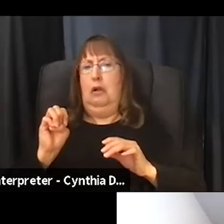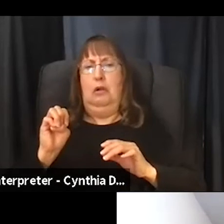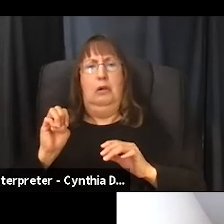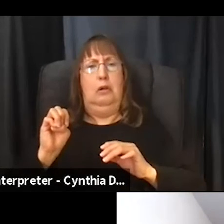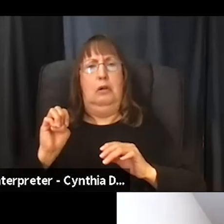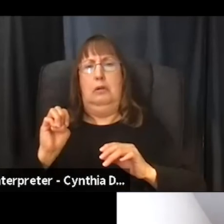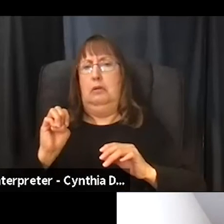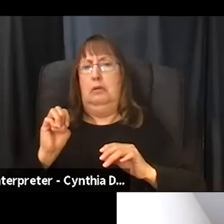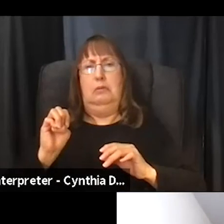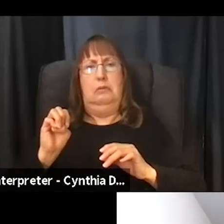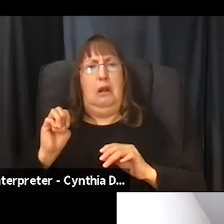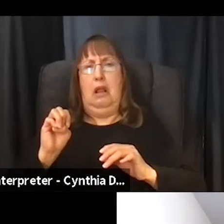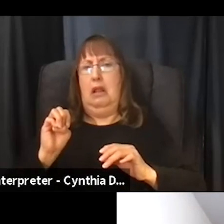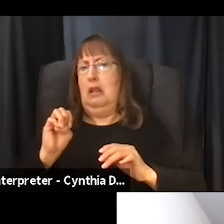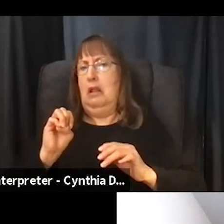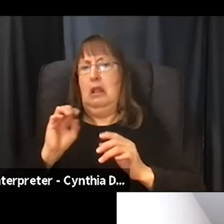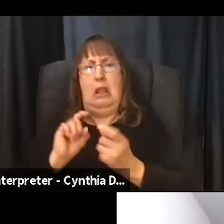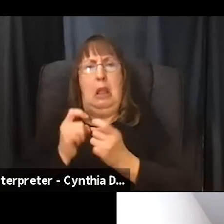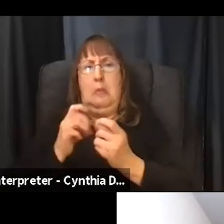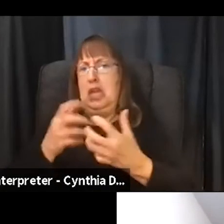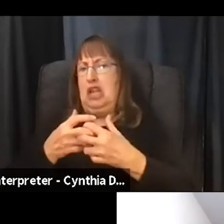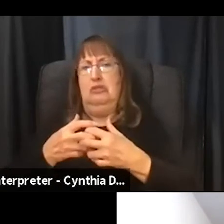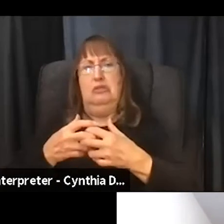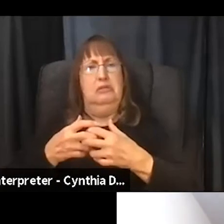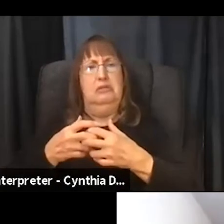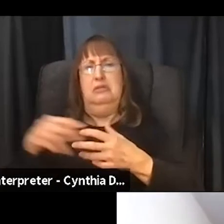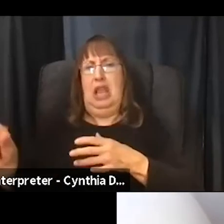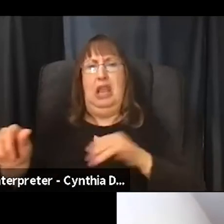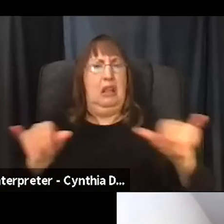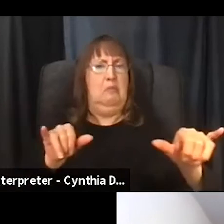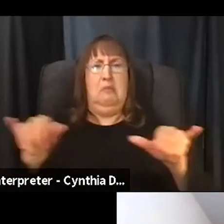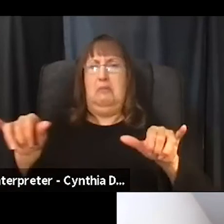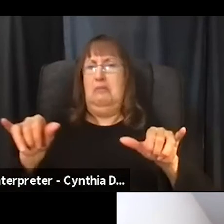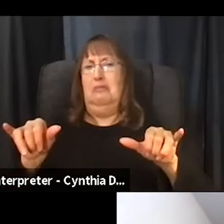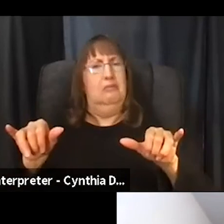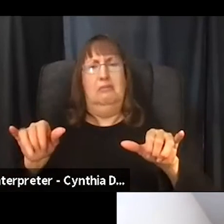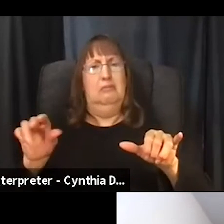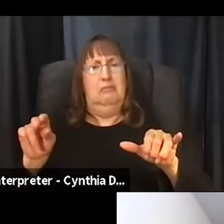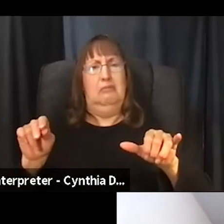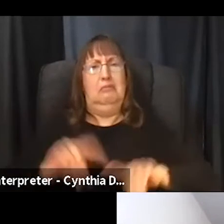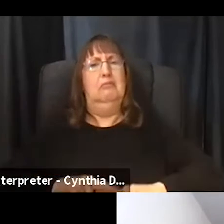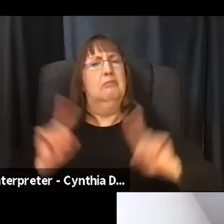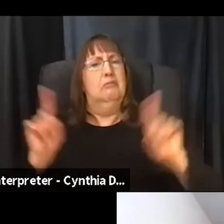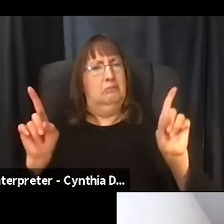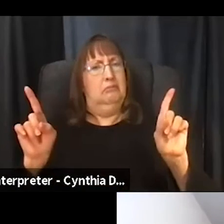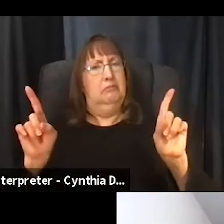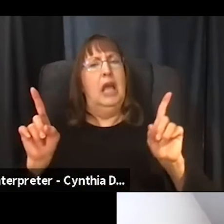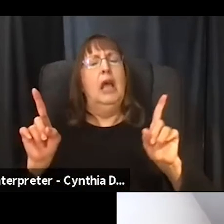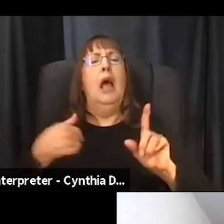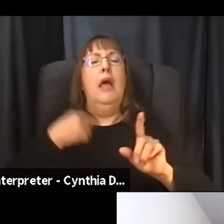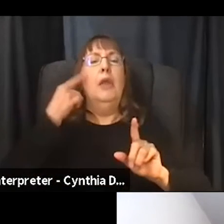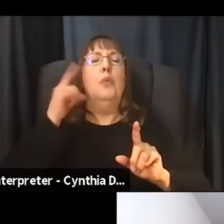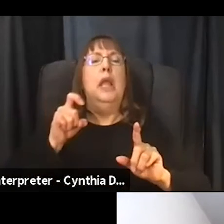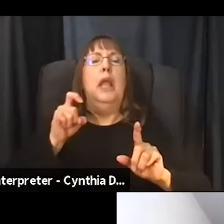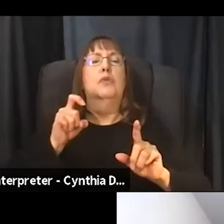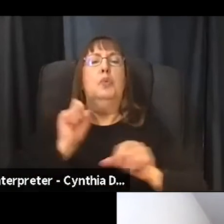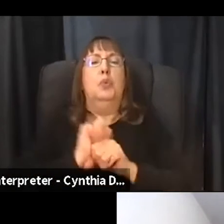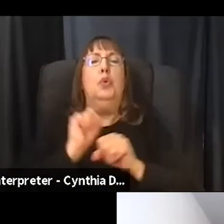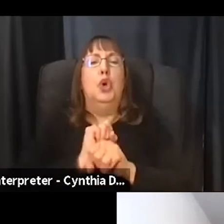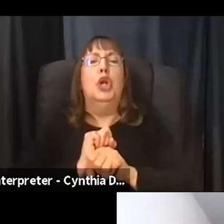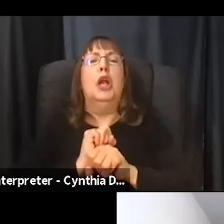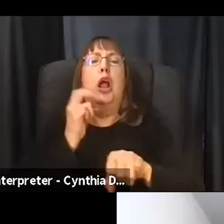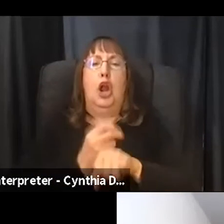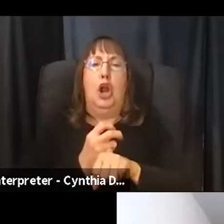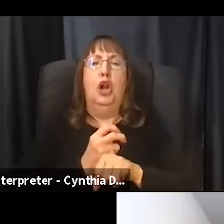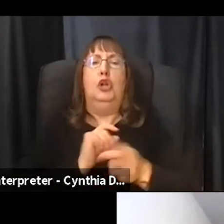anyone. I think we have to work very hard to tailor to the needs of each and